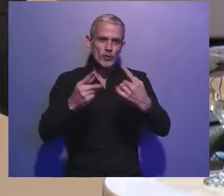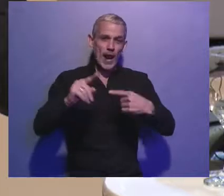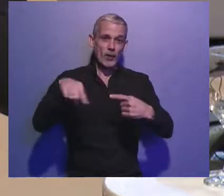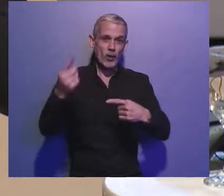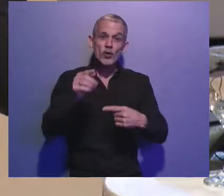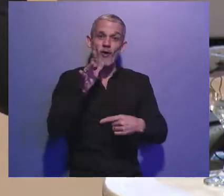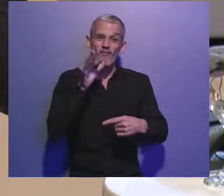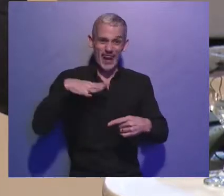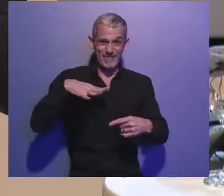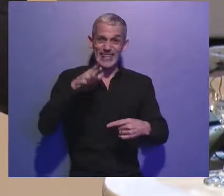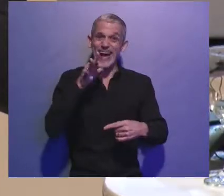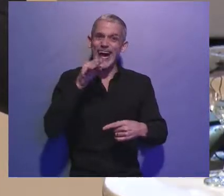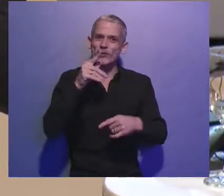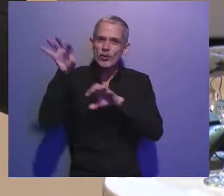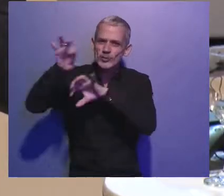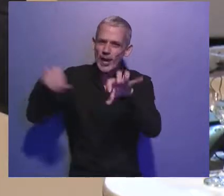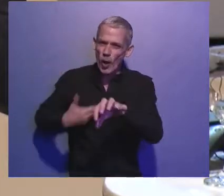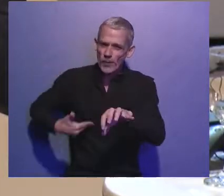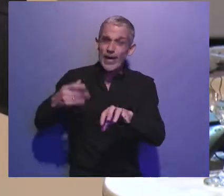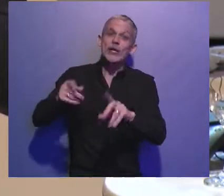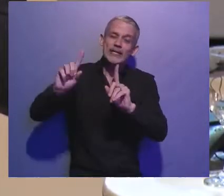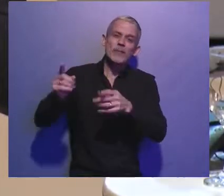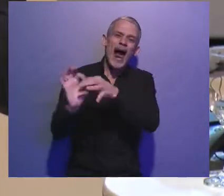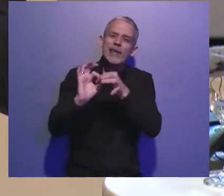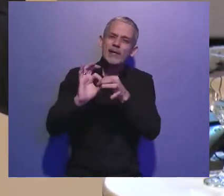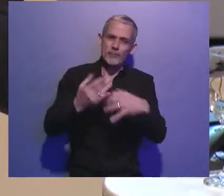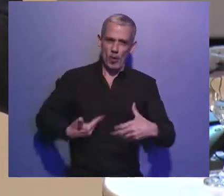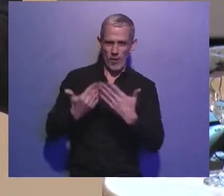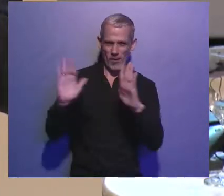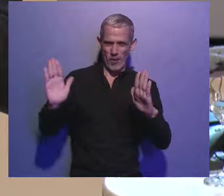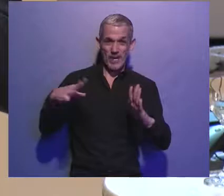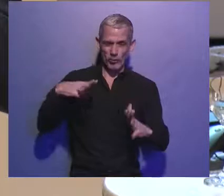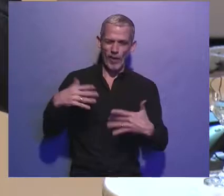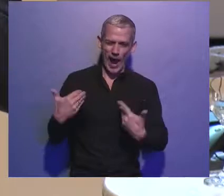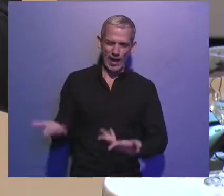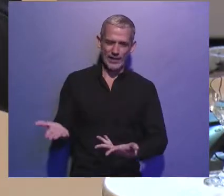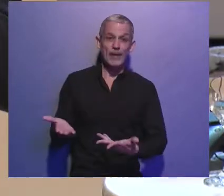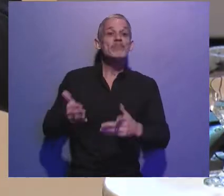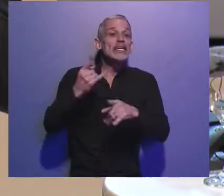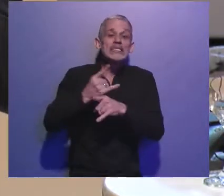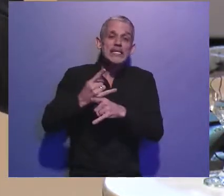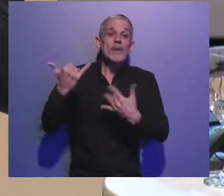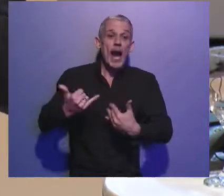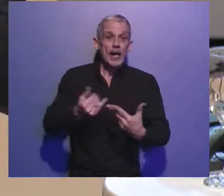also developed important commitments and have been supportive about our